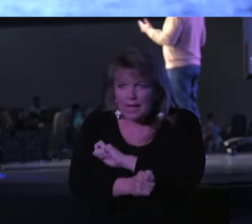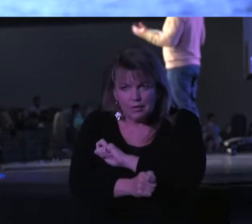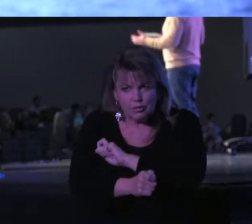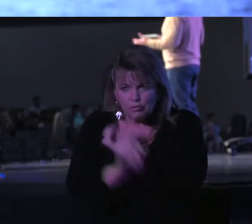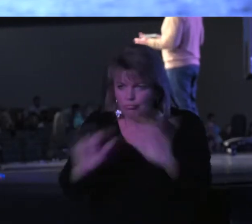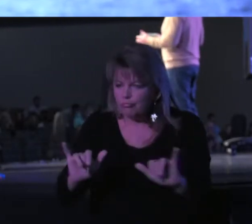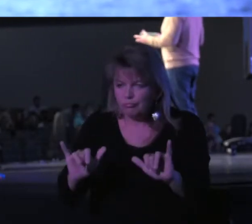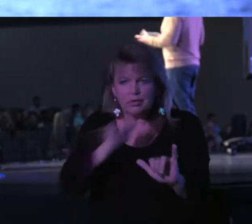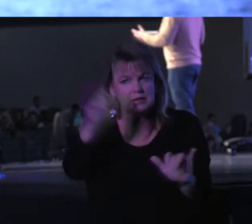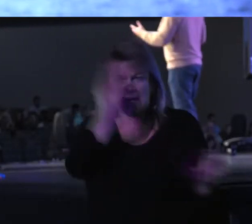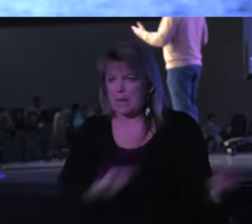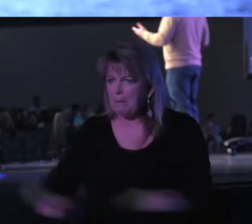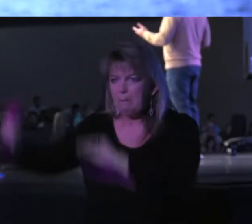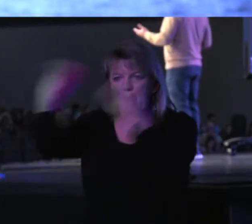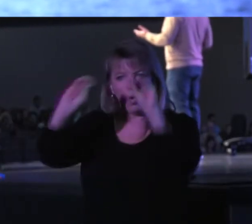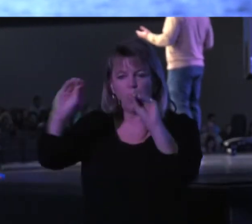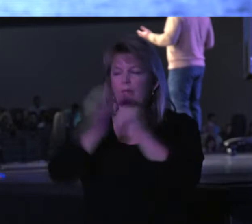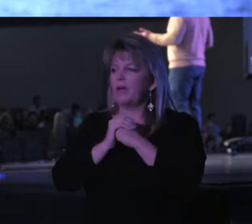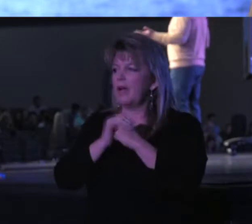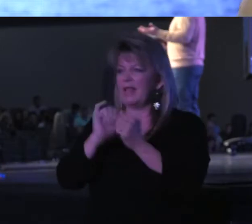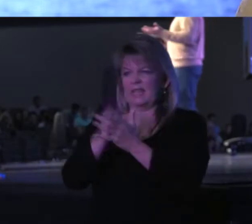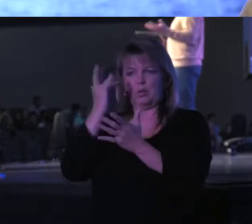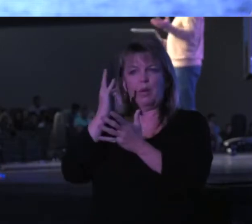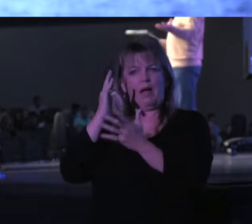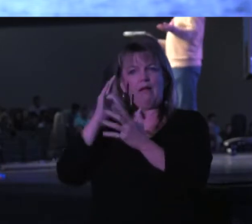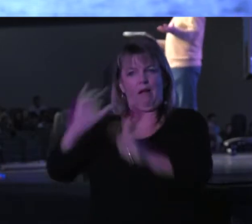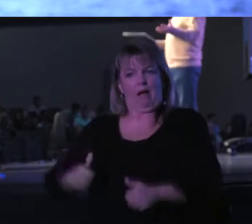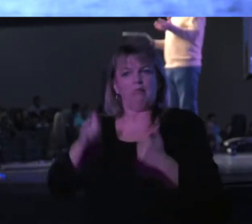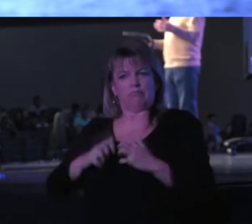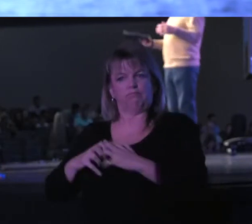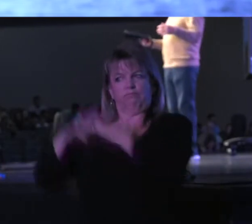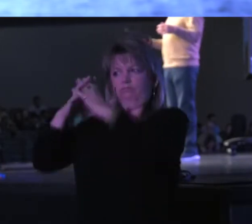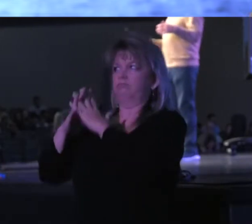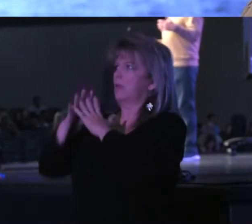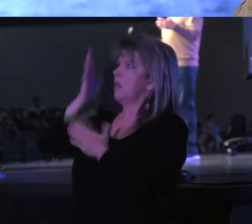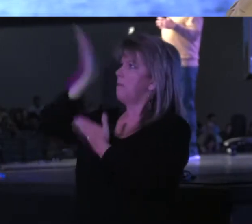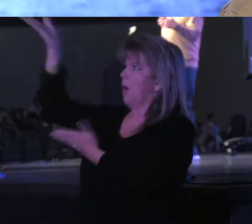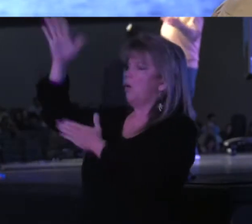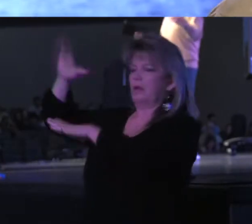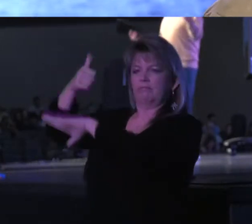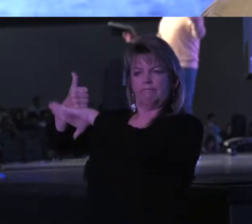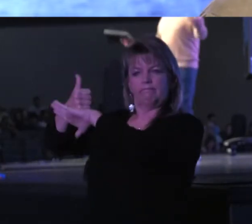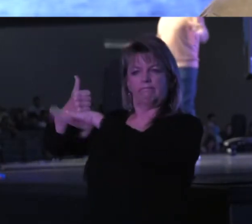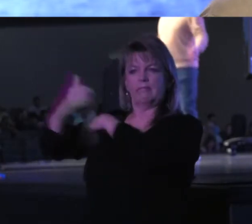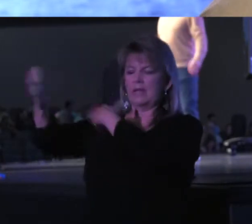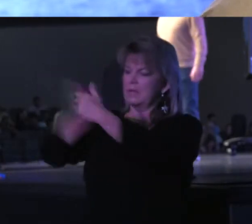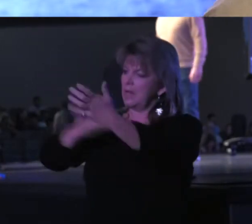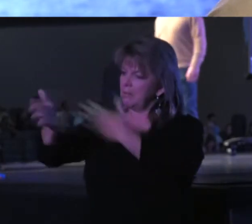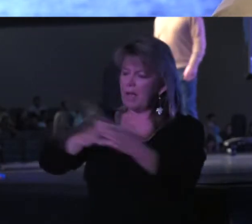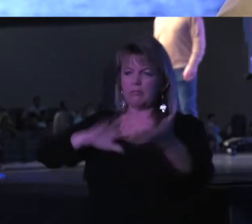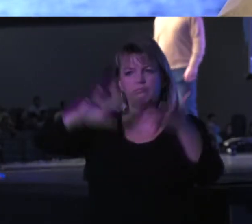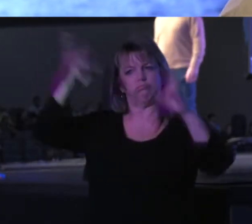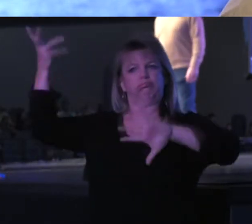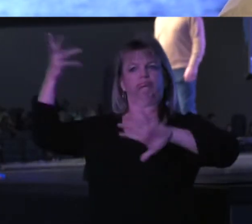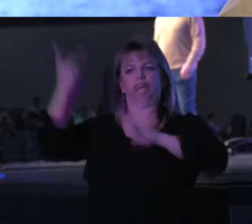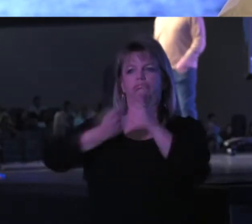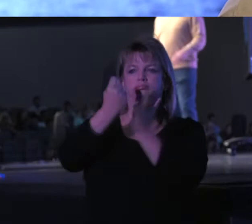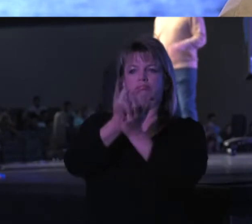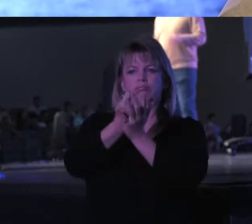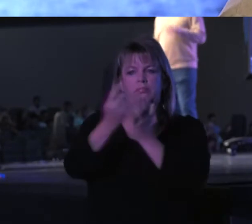he move. This is why we can build our lives upon him, even in the midst of uncertain